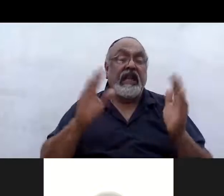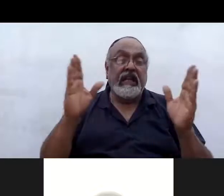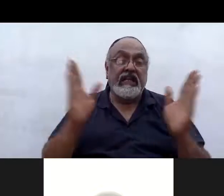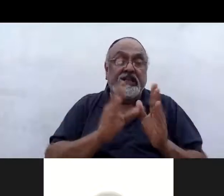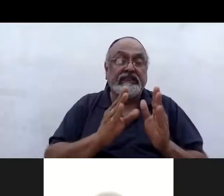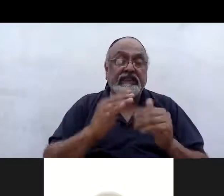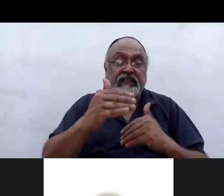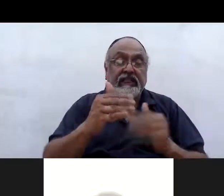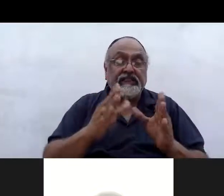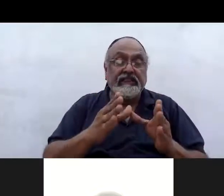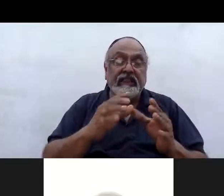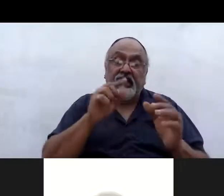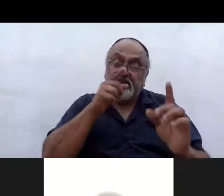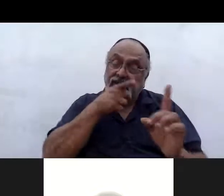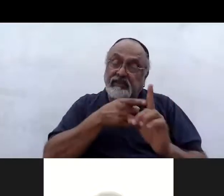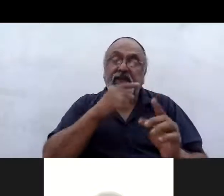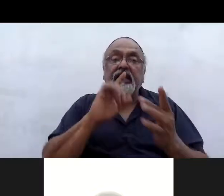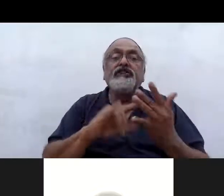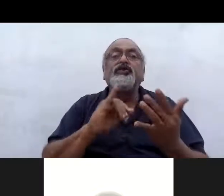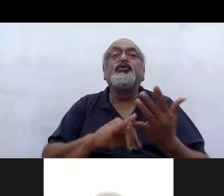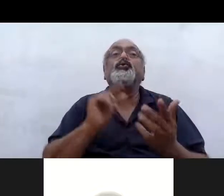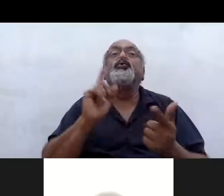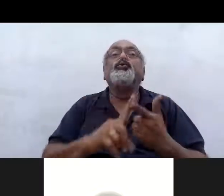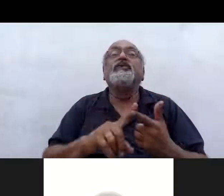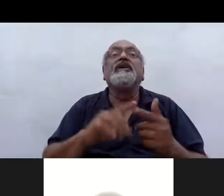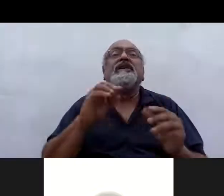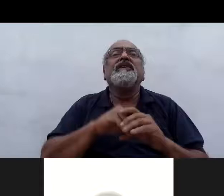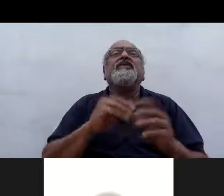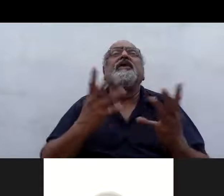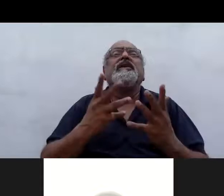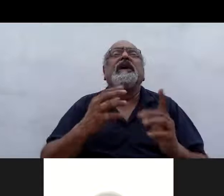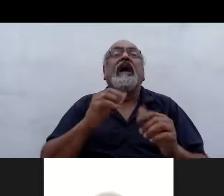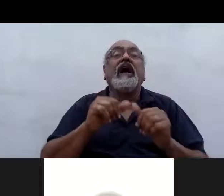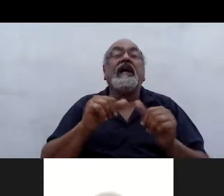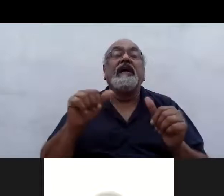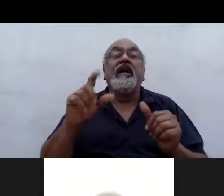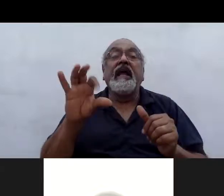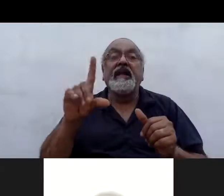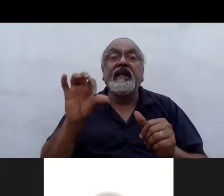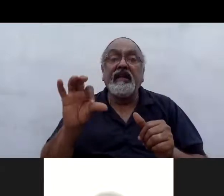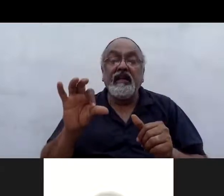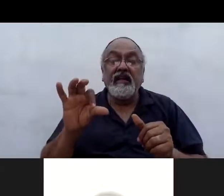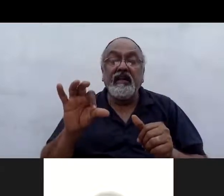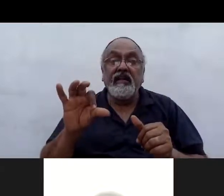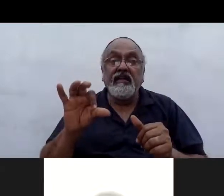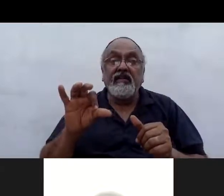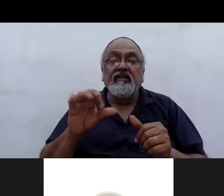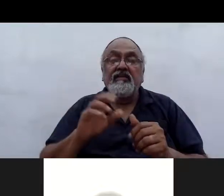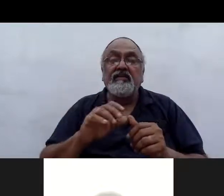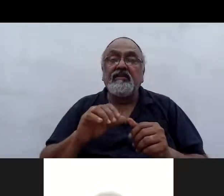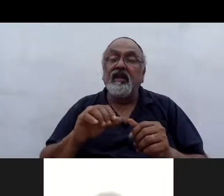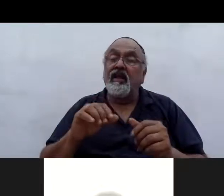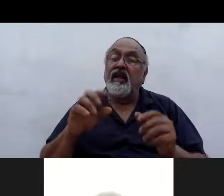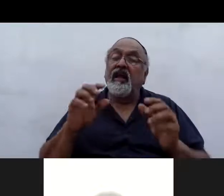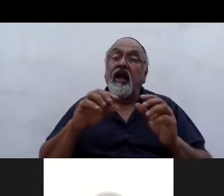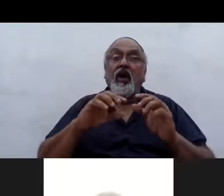directly related to the issue. The issue at hand will be whether Article 19 is